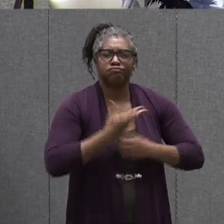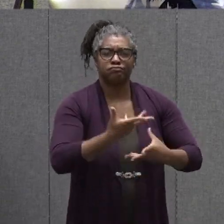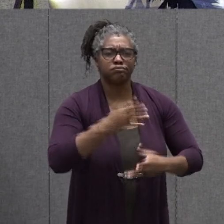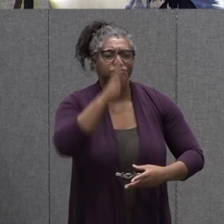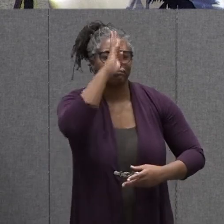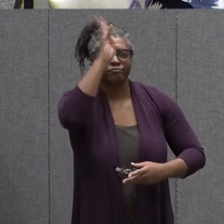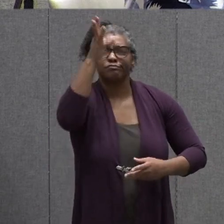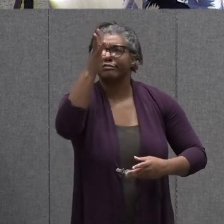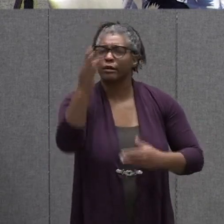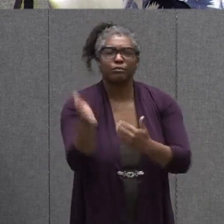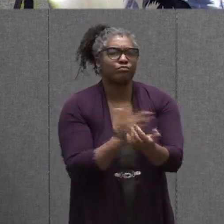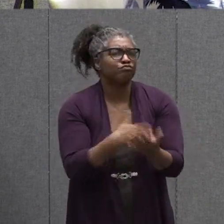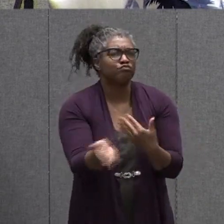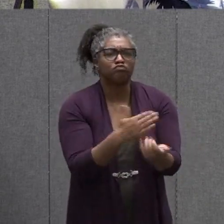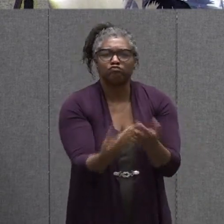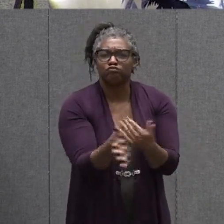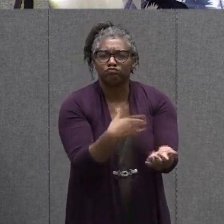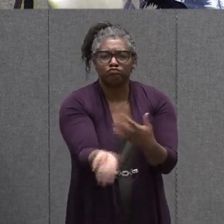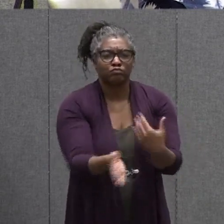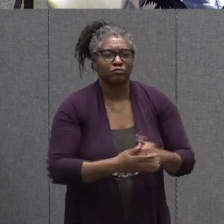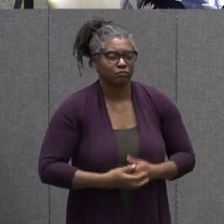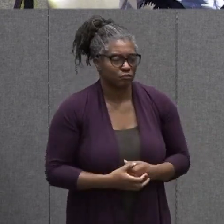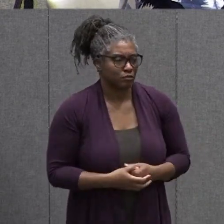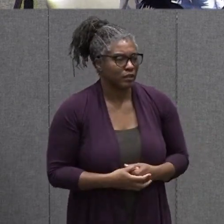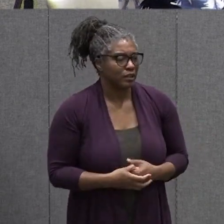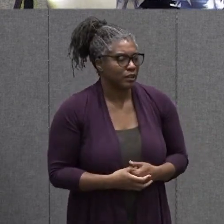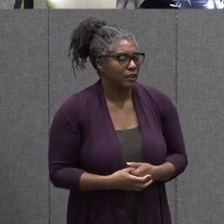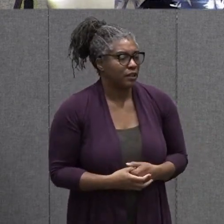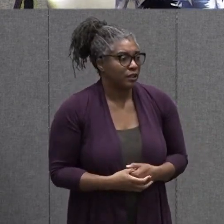Whatever comes out of your instrument.